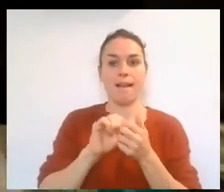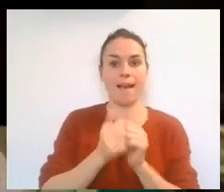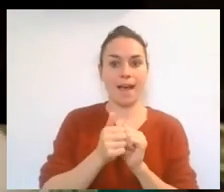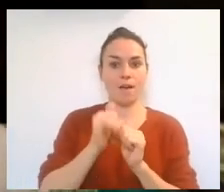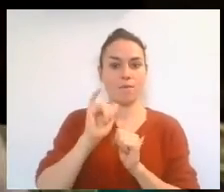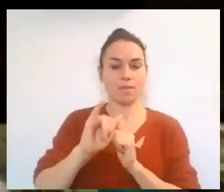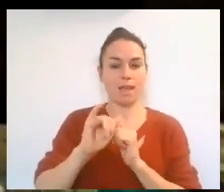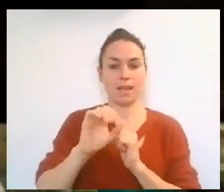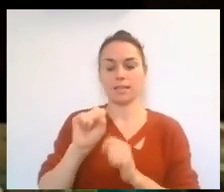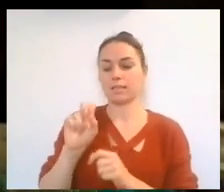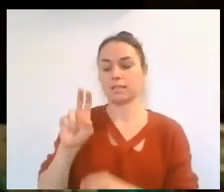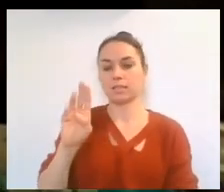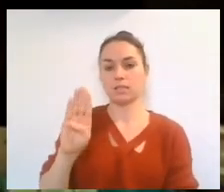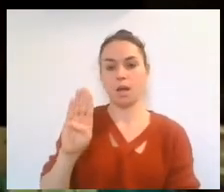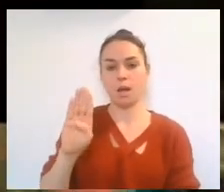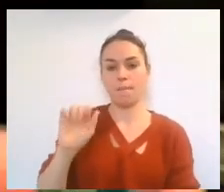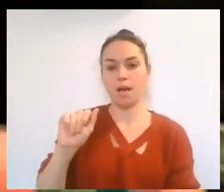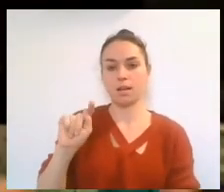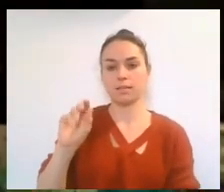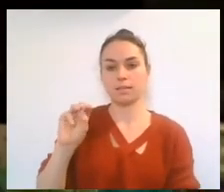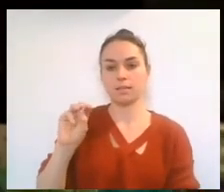subatomic particles that exist,